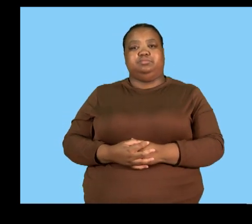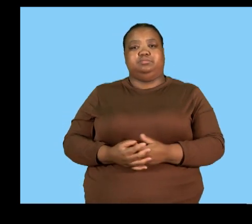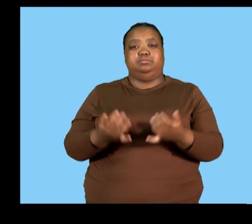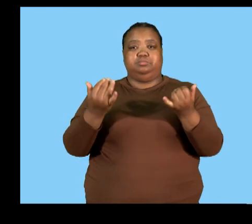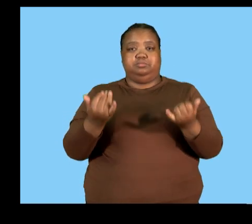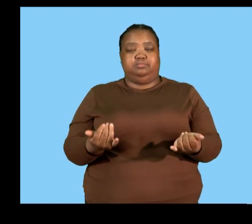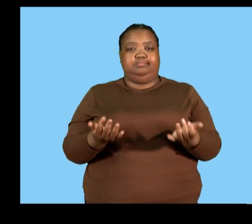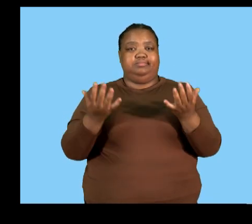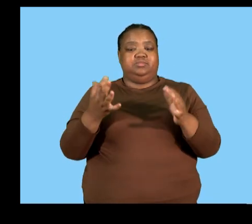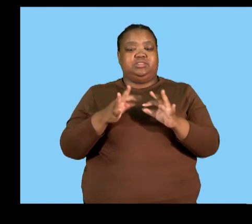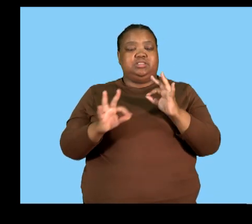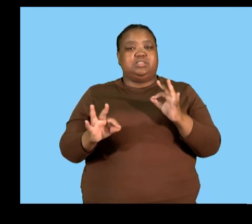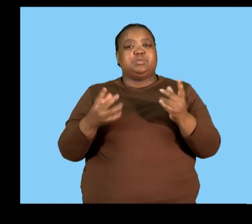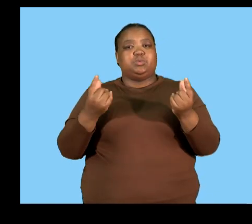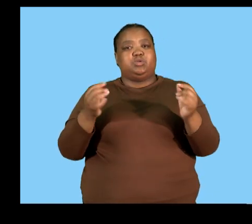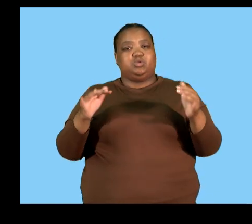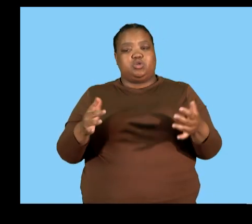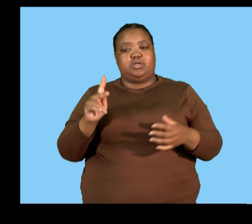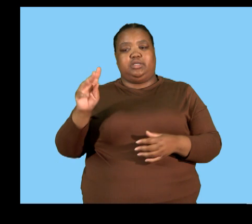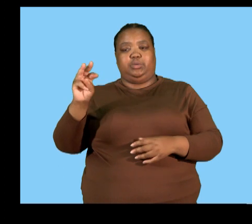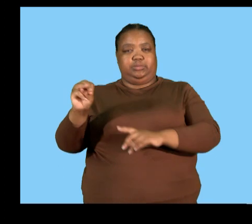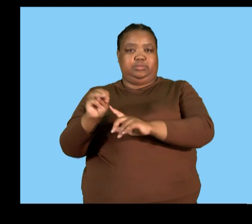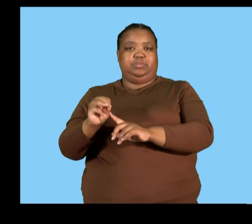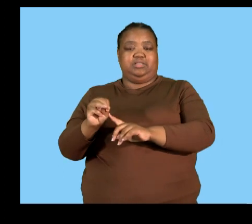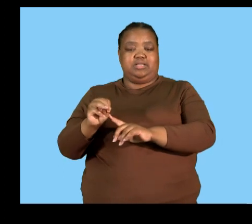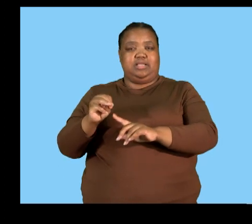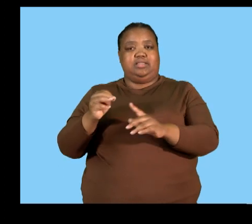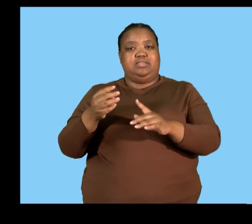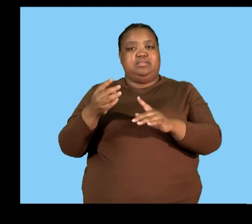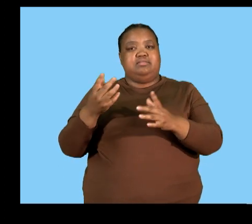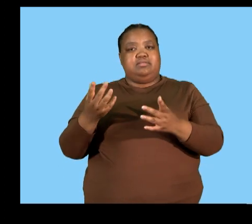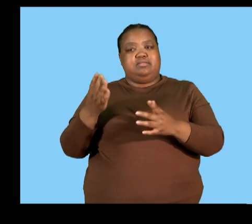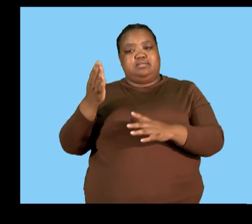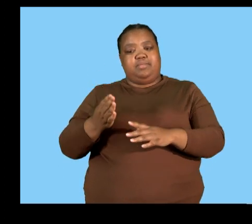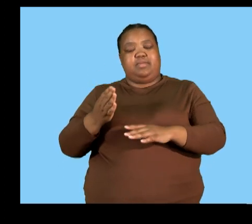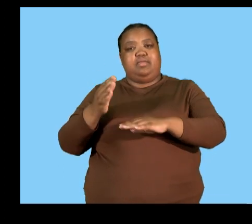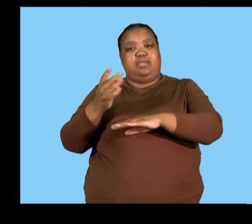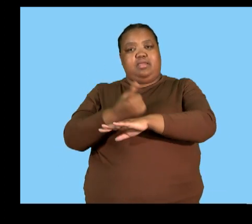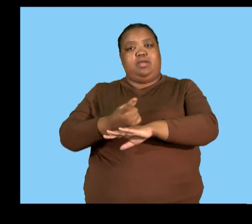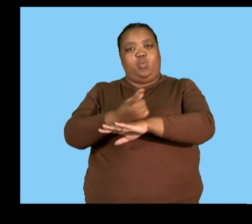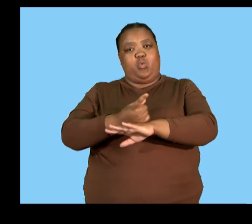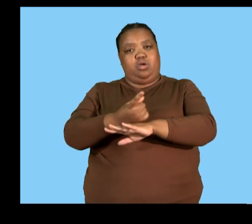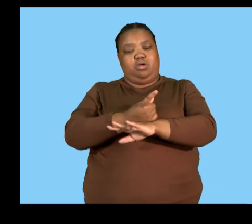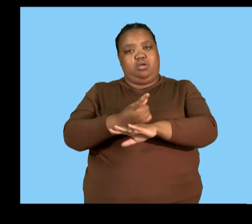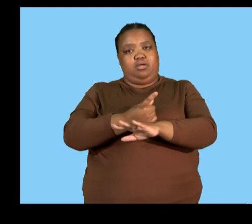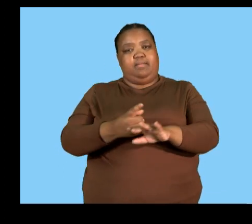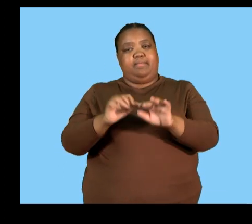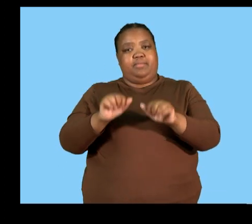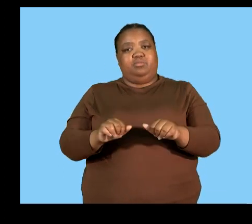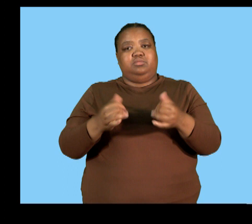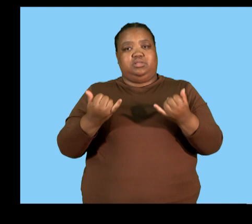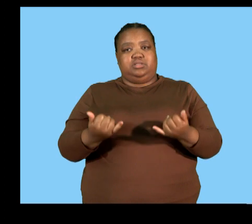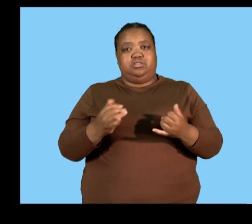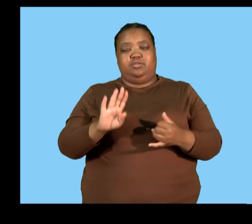distance. So what you can do, you can simply calculate it in kilometers per hour. So in this case, we have